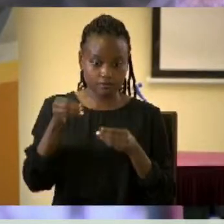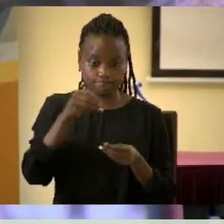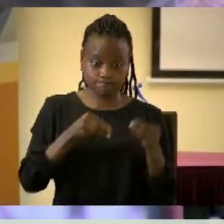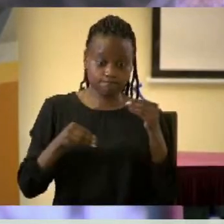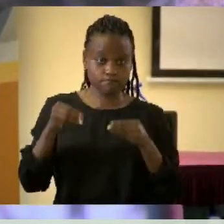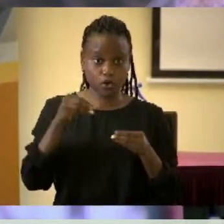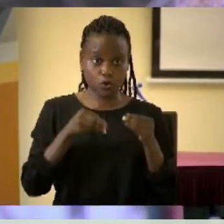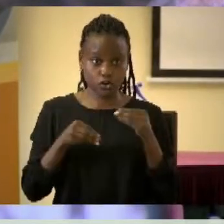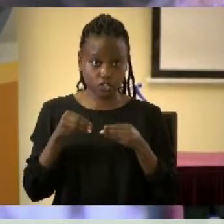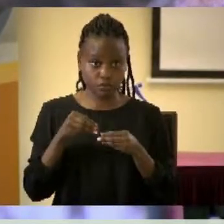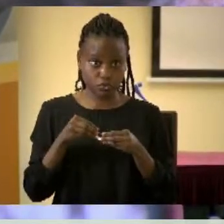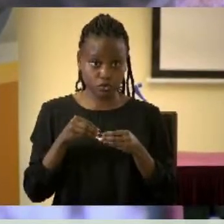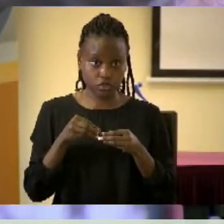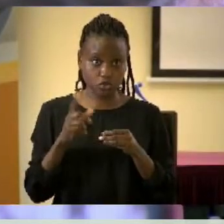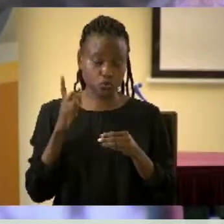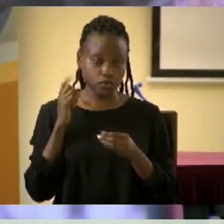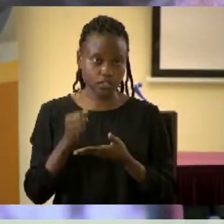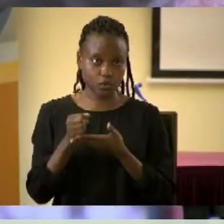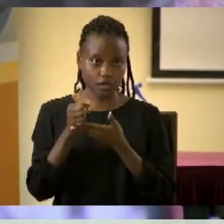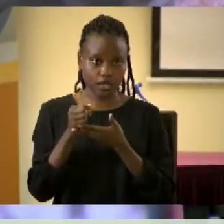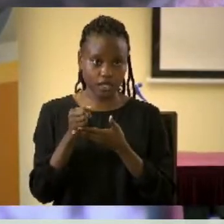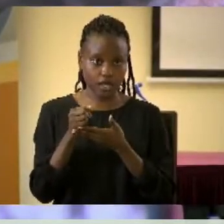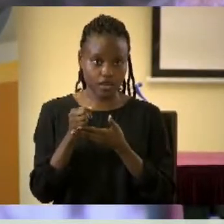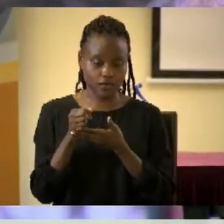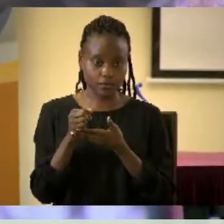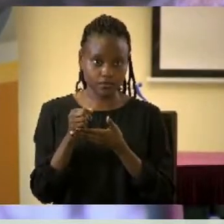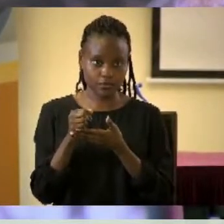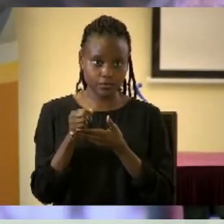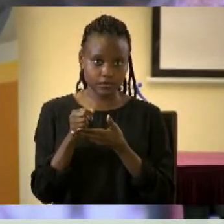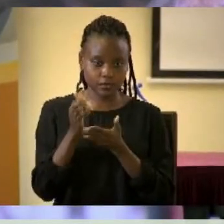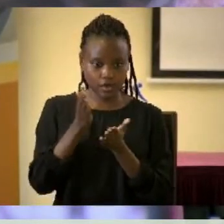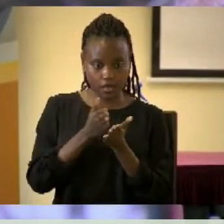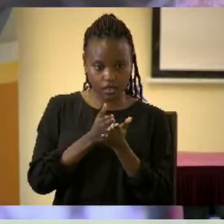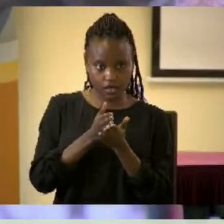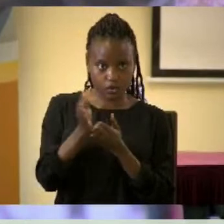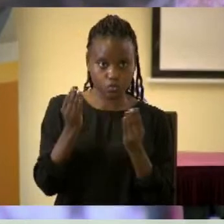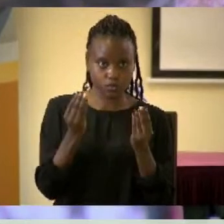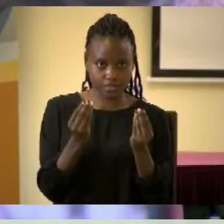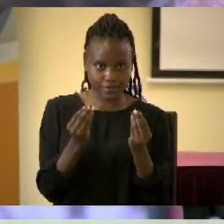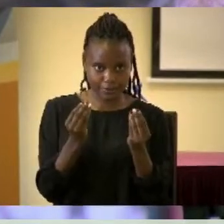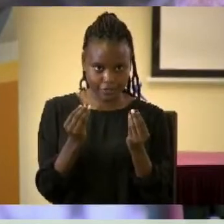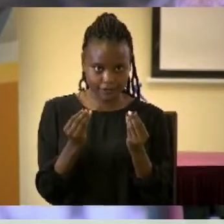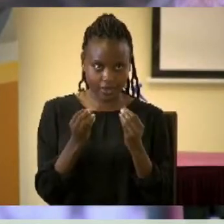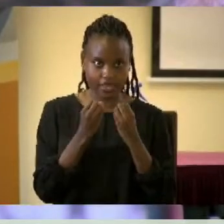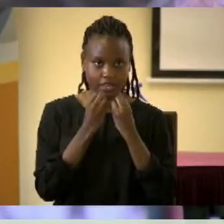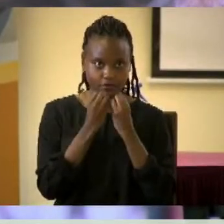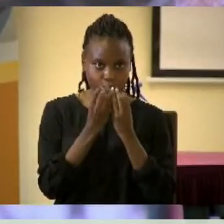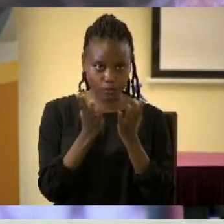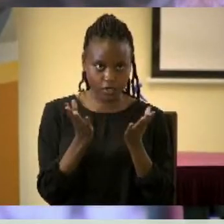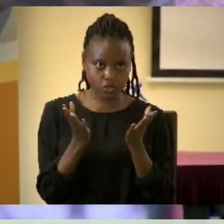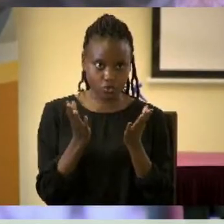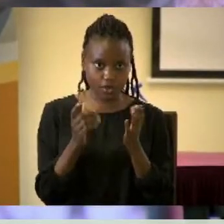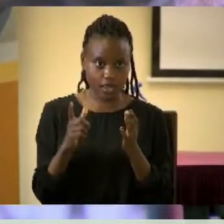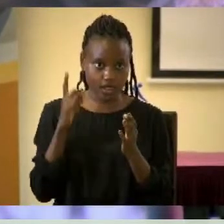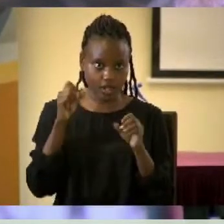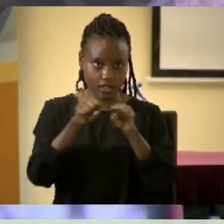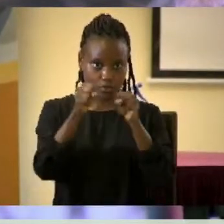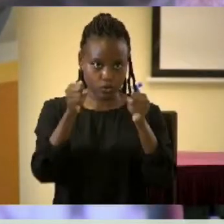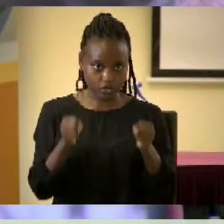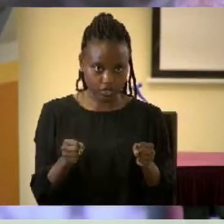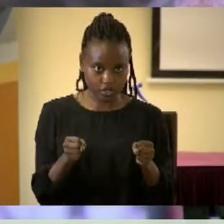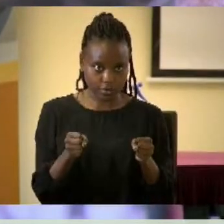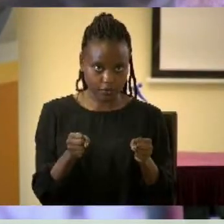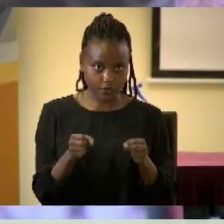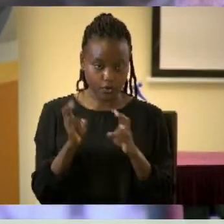contribute to legal aid through simplifying legal information and the legal system for the